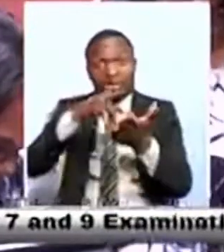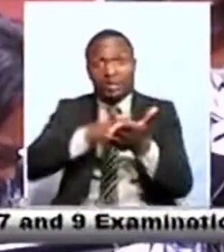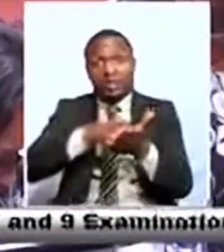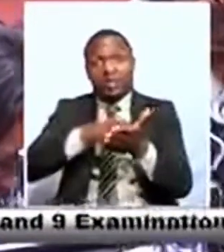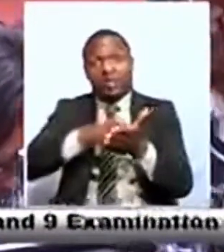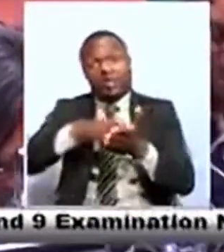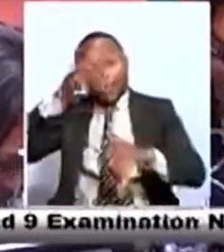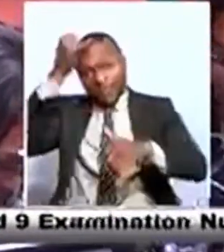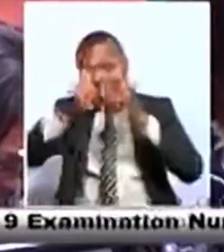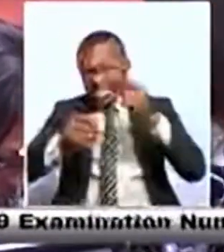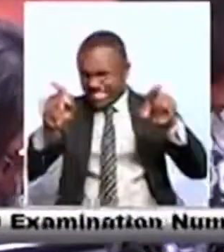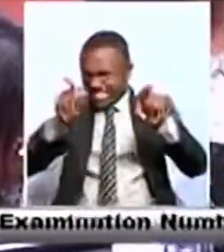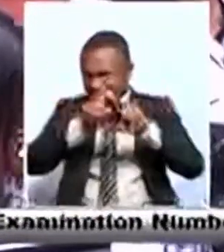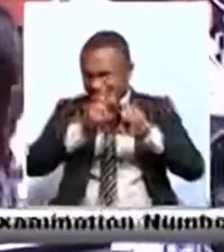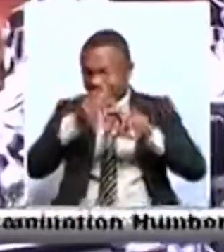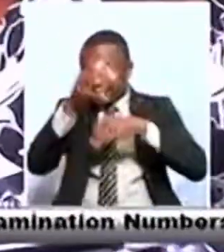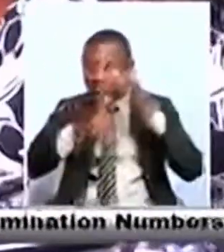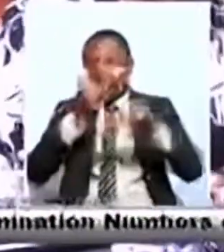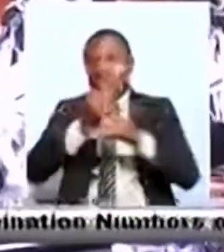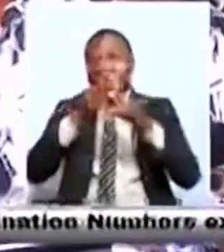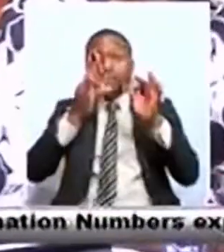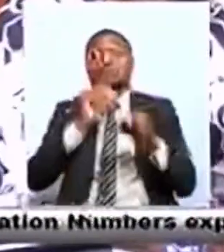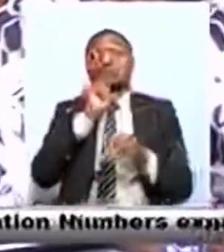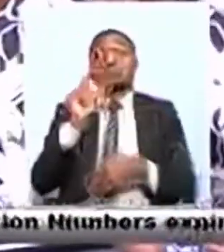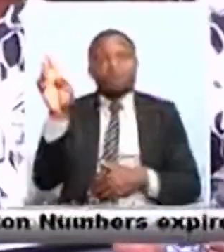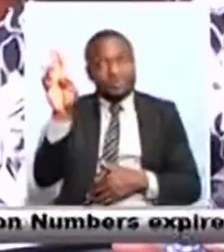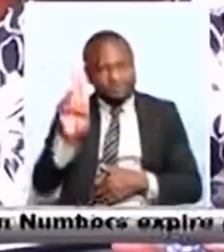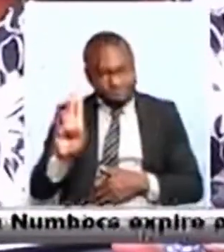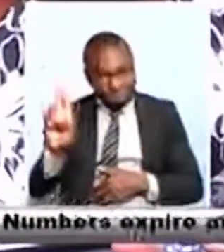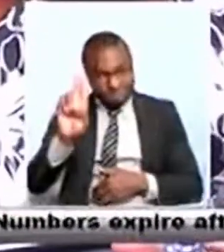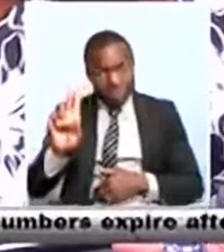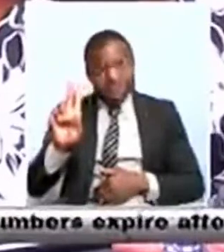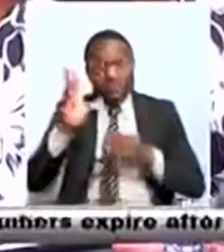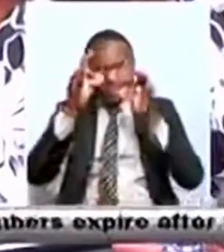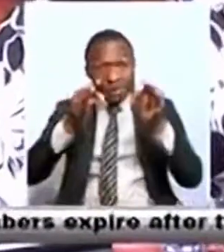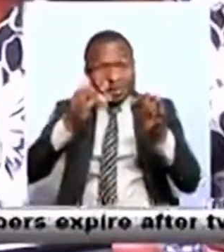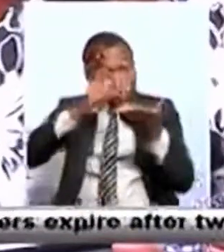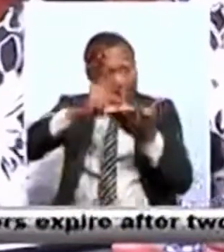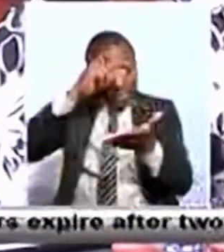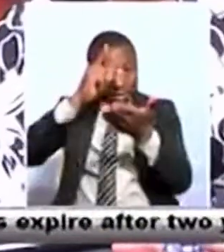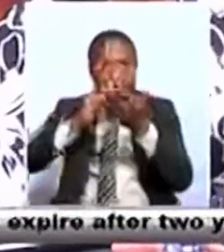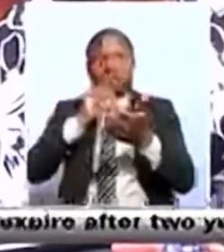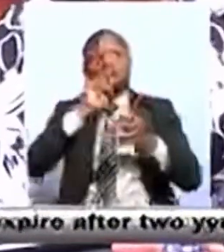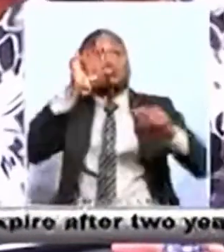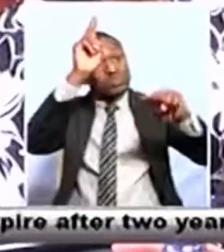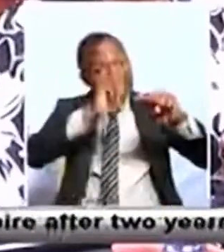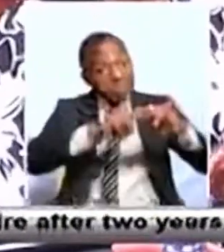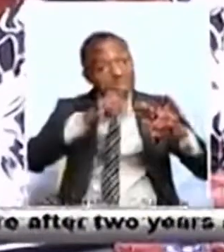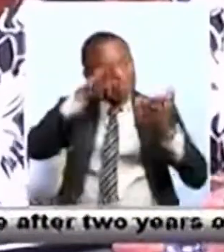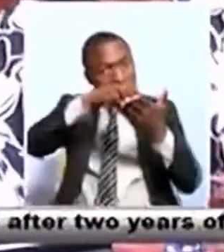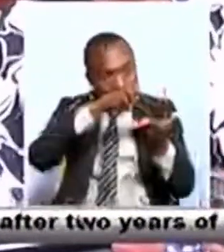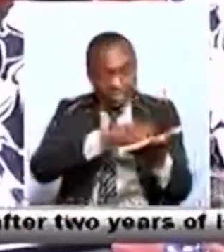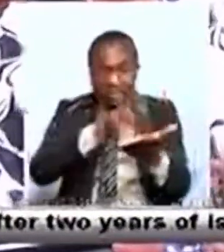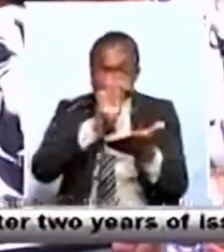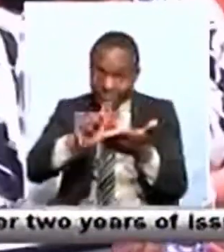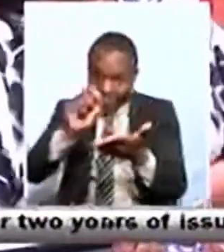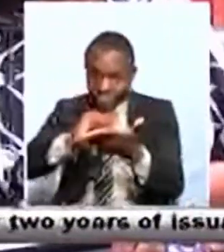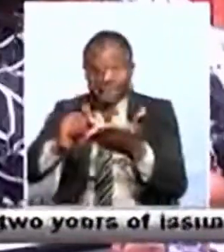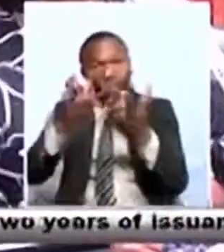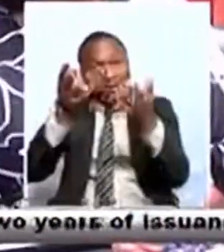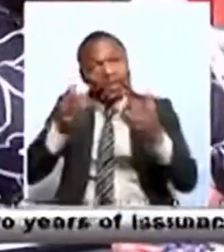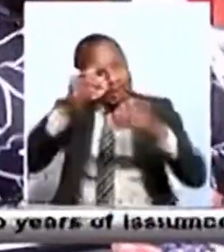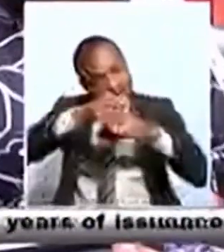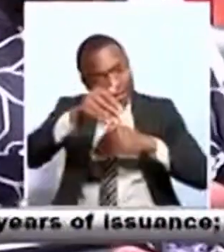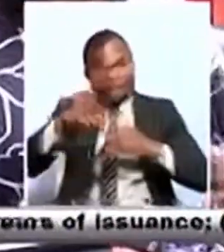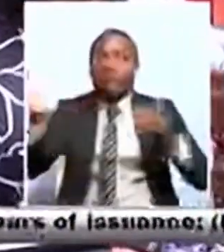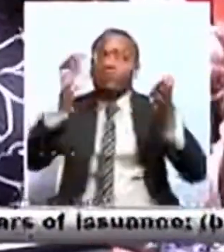in the same year if not used. If a learner did not sit for the examination and wishes to register